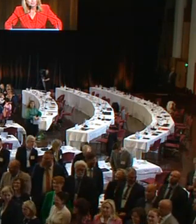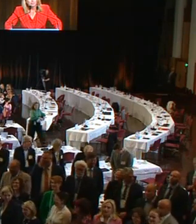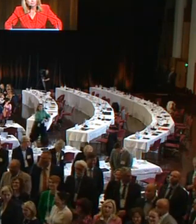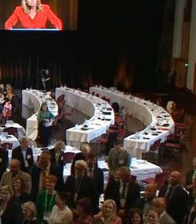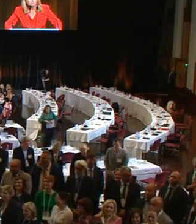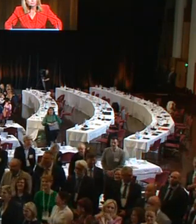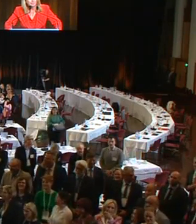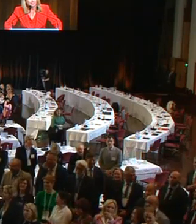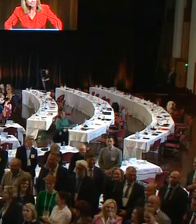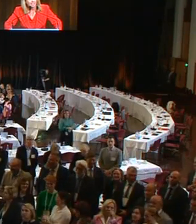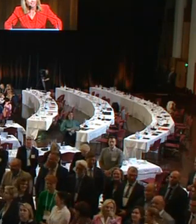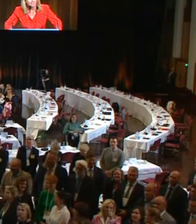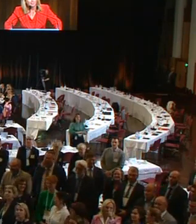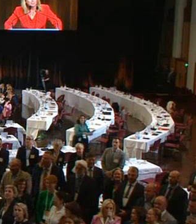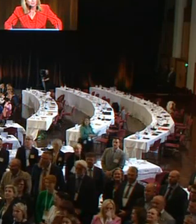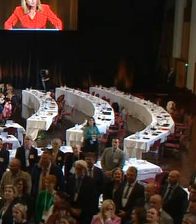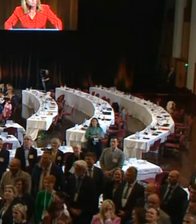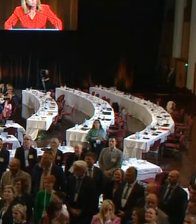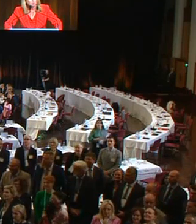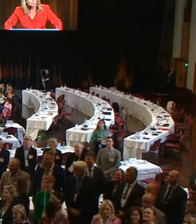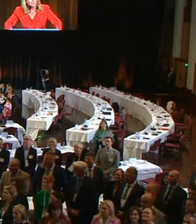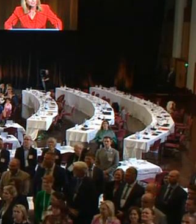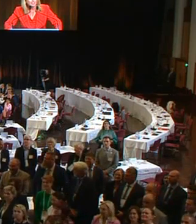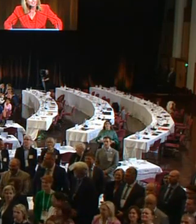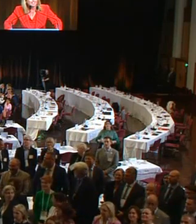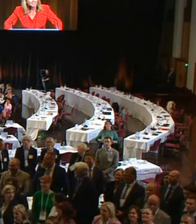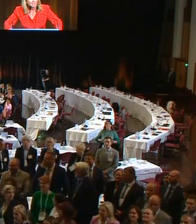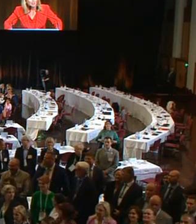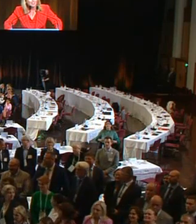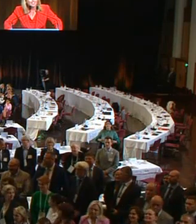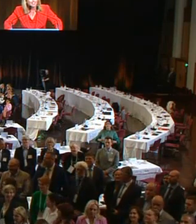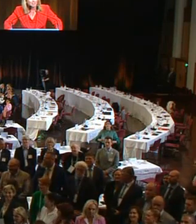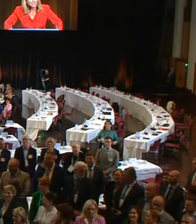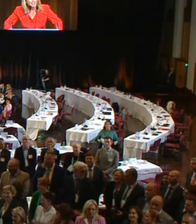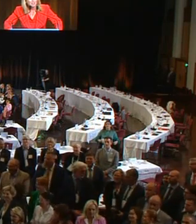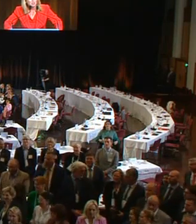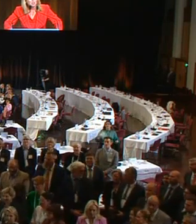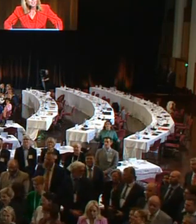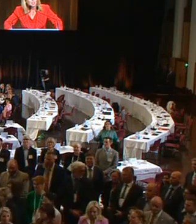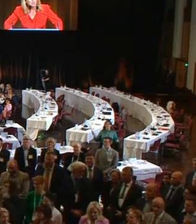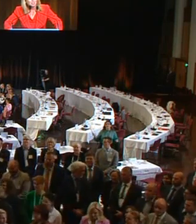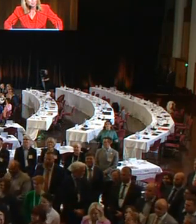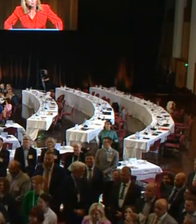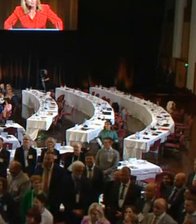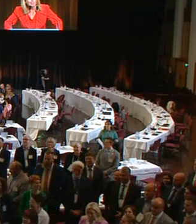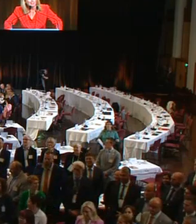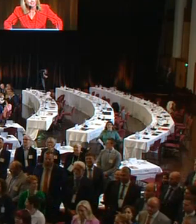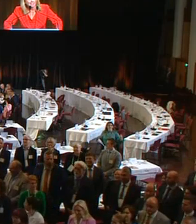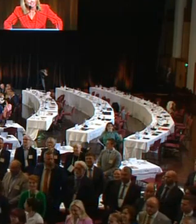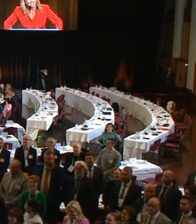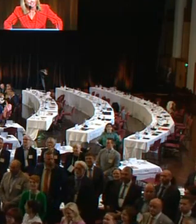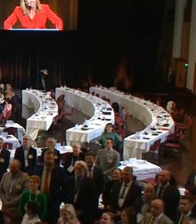next to them Kate I think you're too small to be back there do you want it Kate do you want to just swap